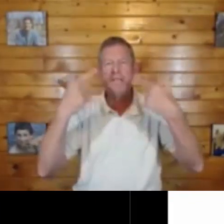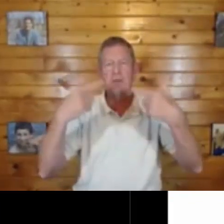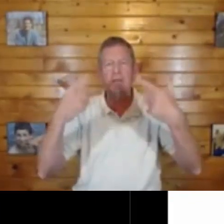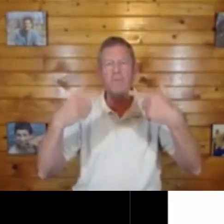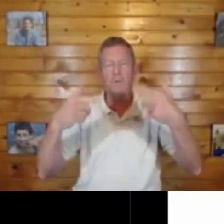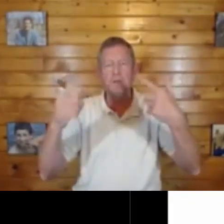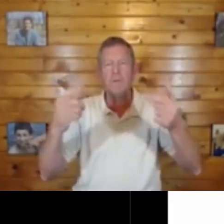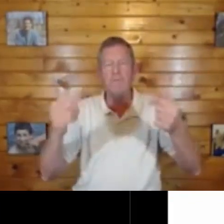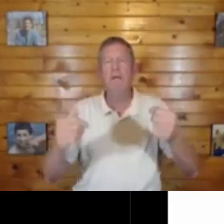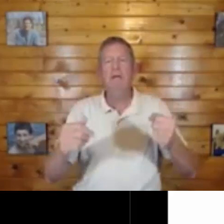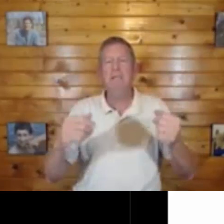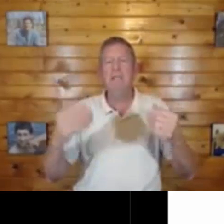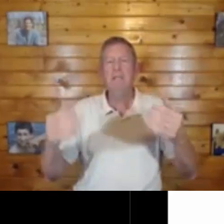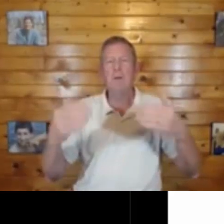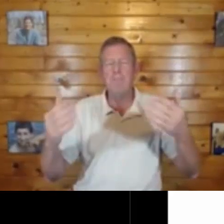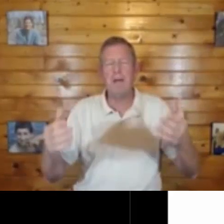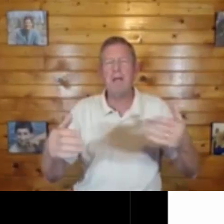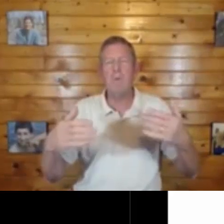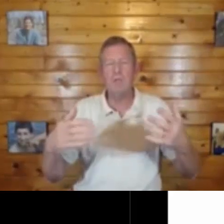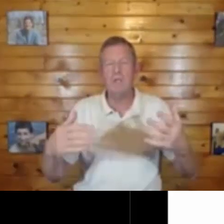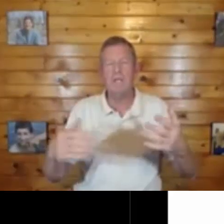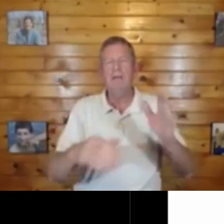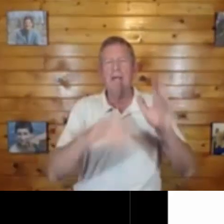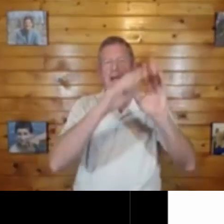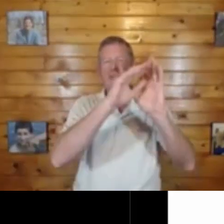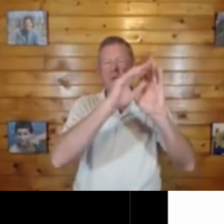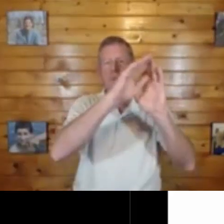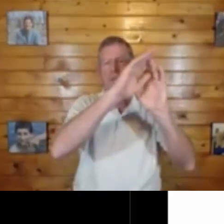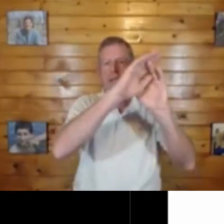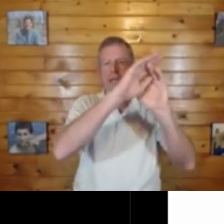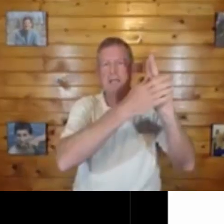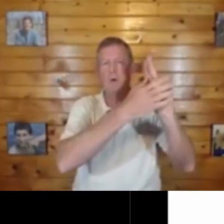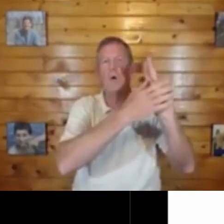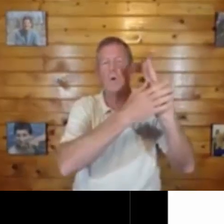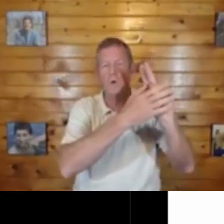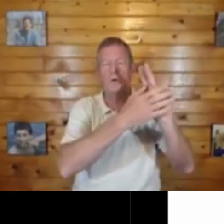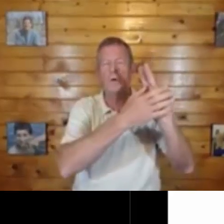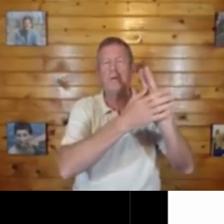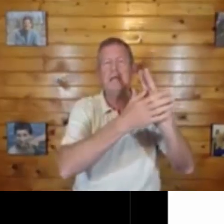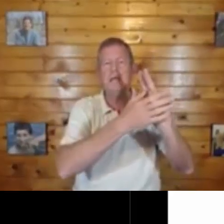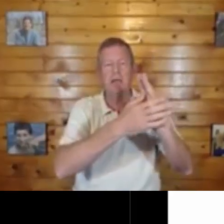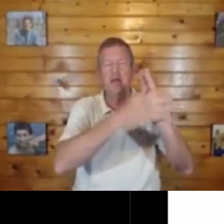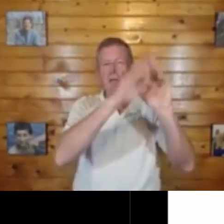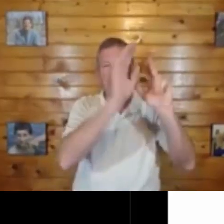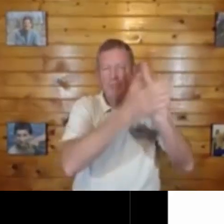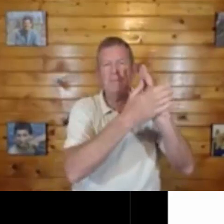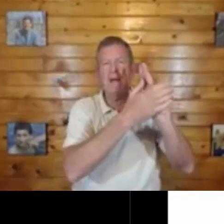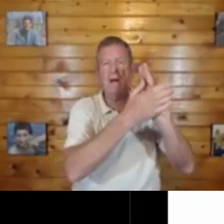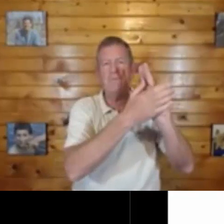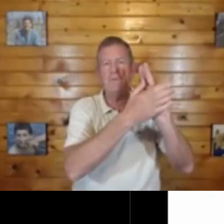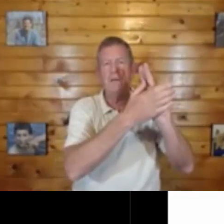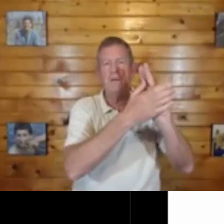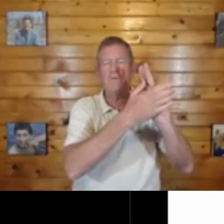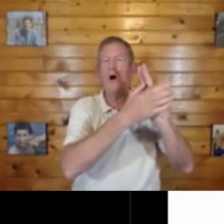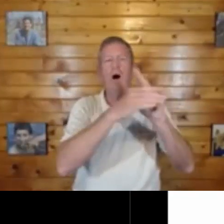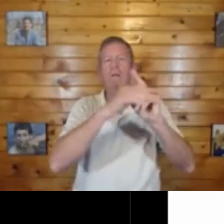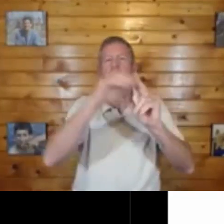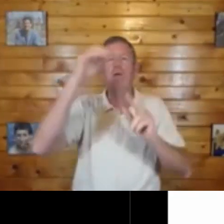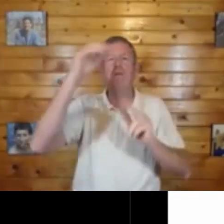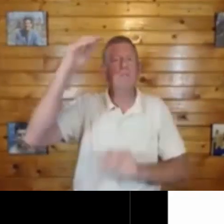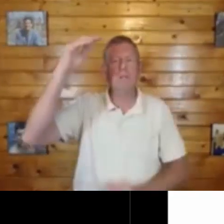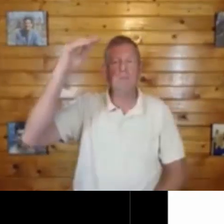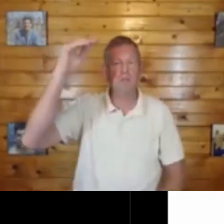a sound at the end for most of them. Dire, préparer, manger. That last syllable, et or re or ir, you chop that off for